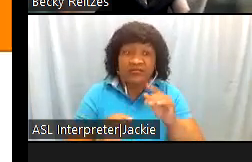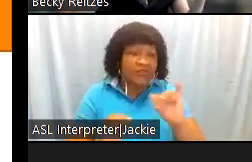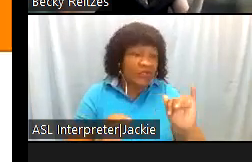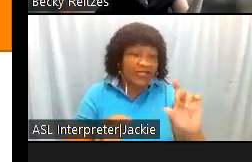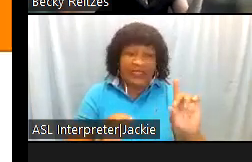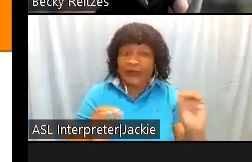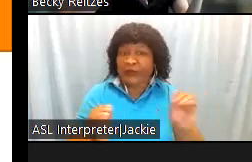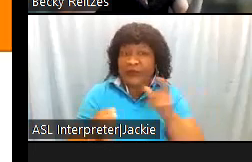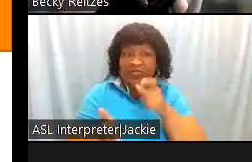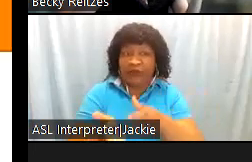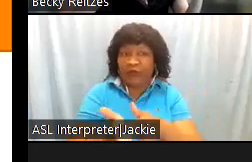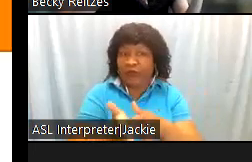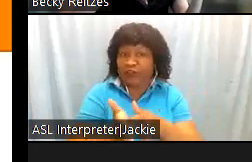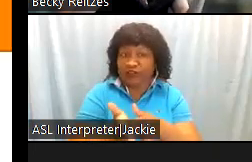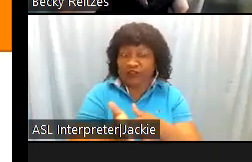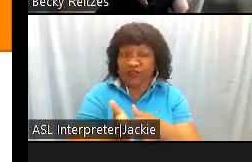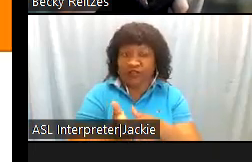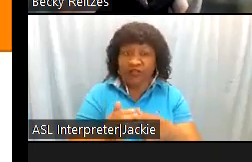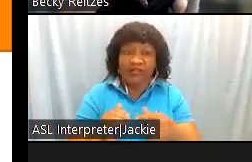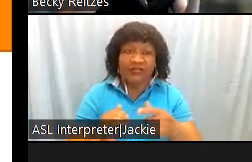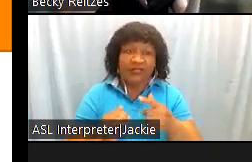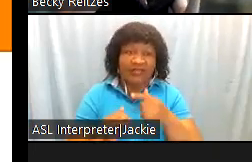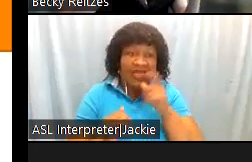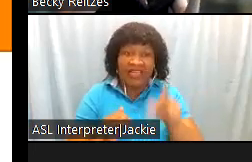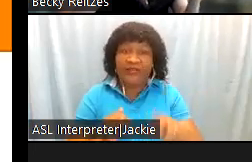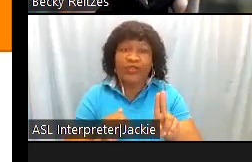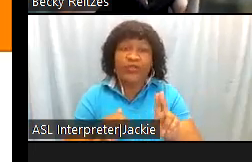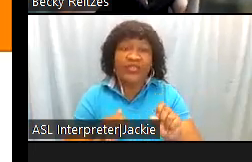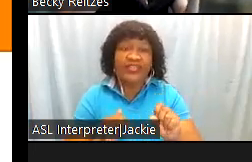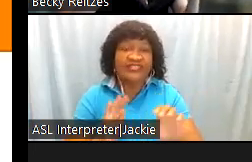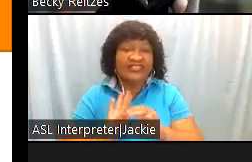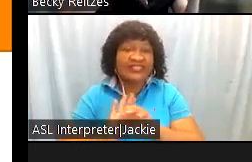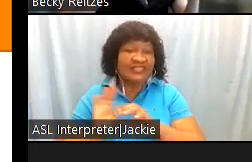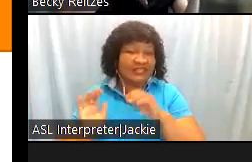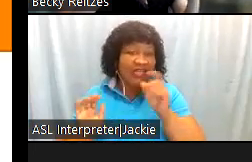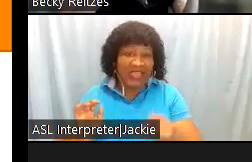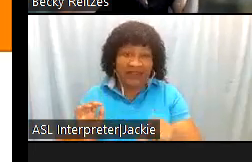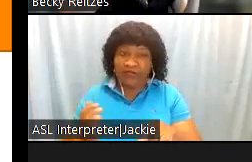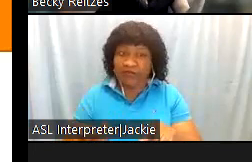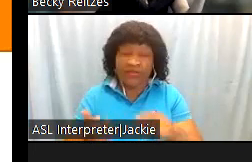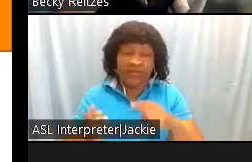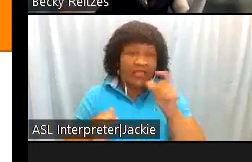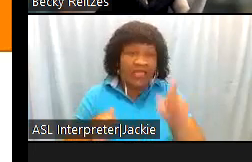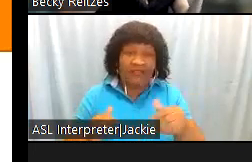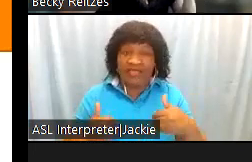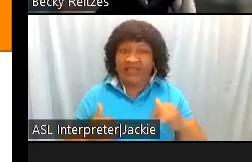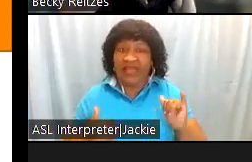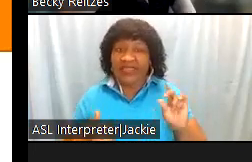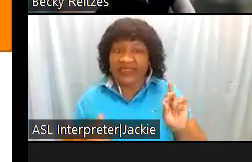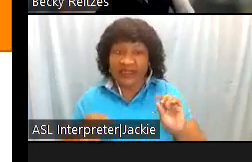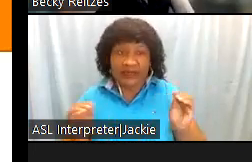required, meaning someone does not have to be a US citizen. They don't have to have